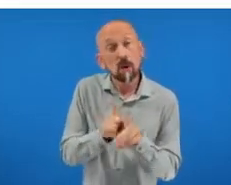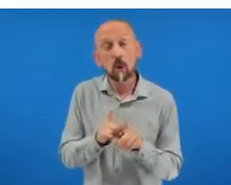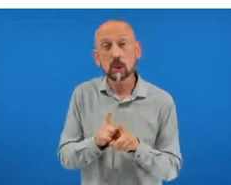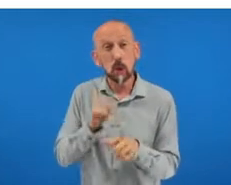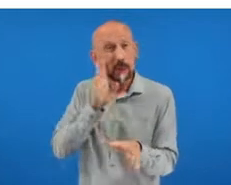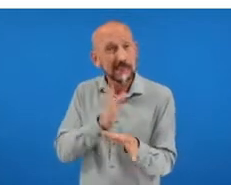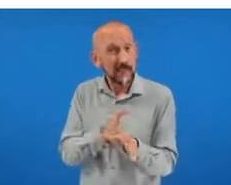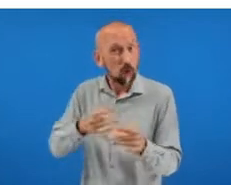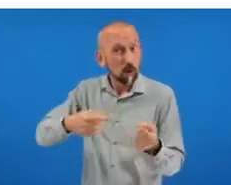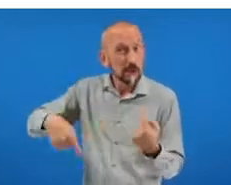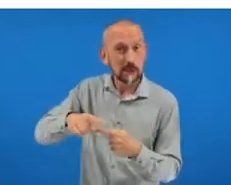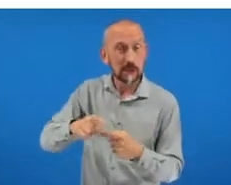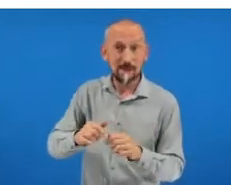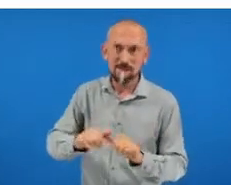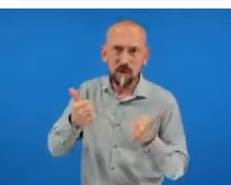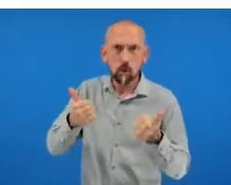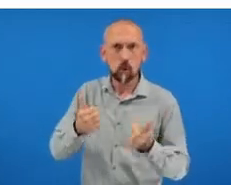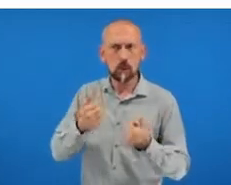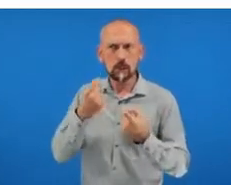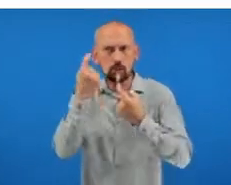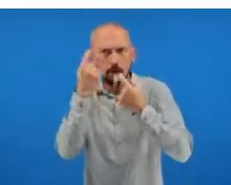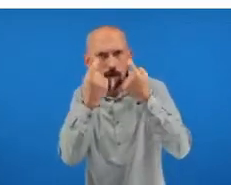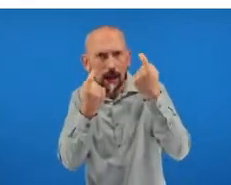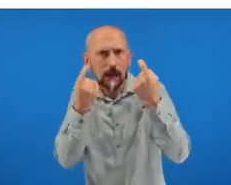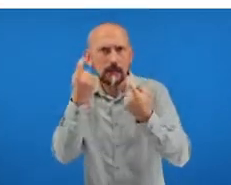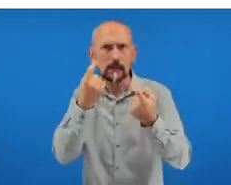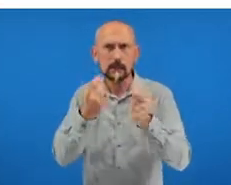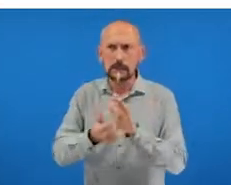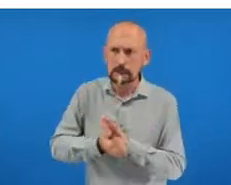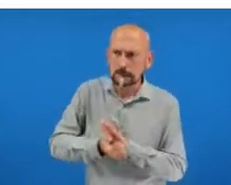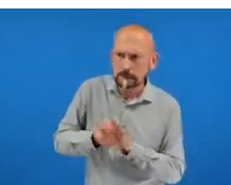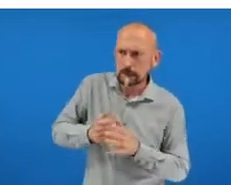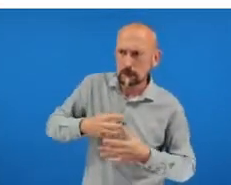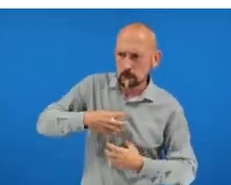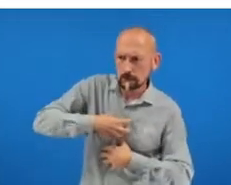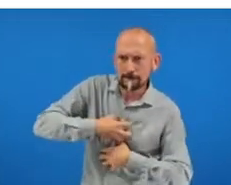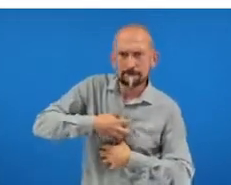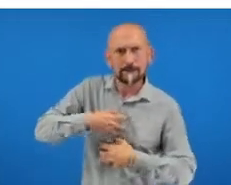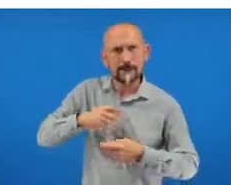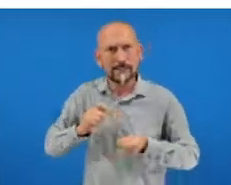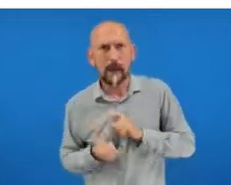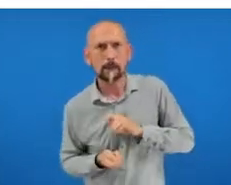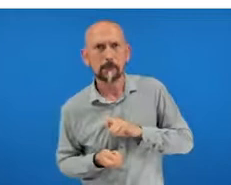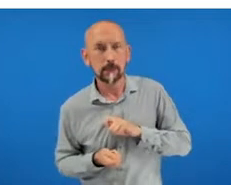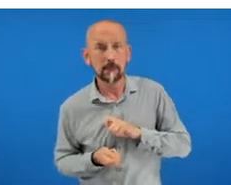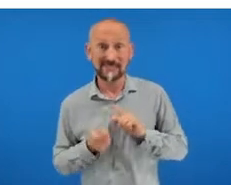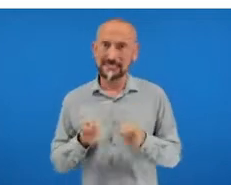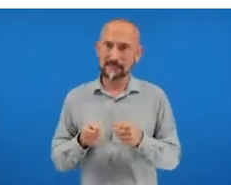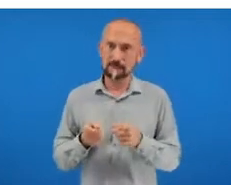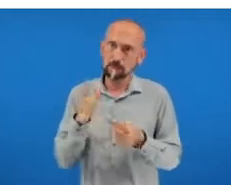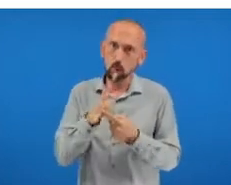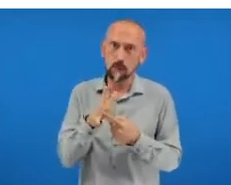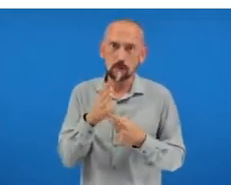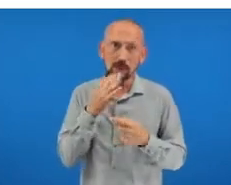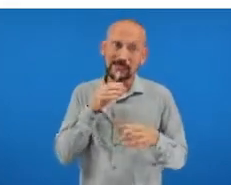and adapting, and that's very key to survival in Parliament too.